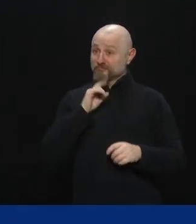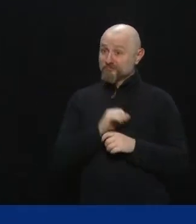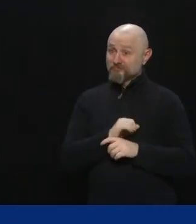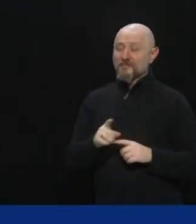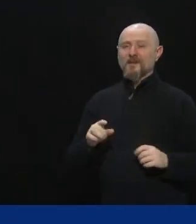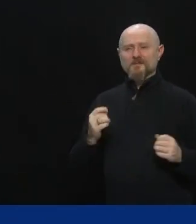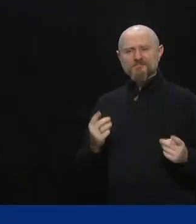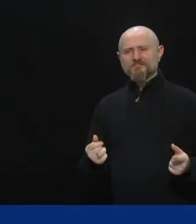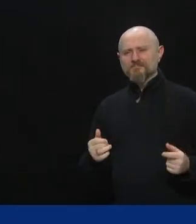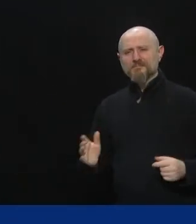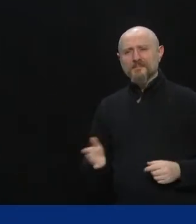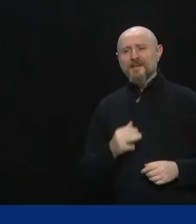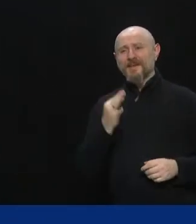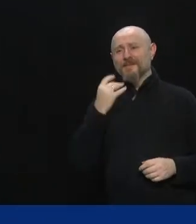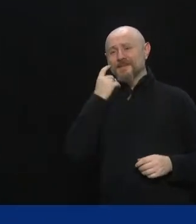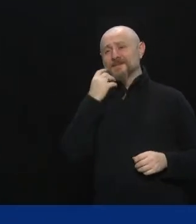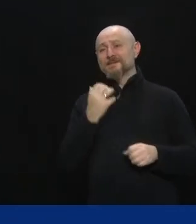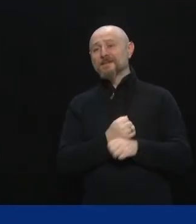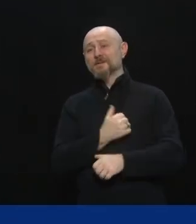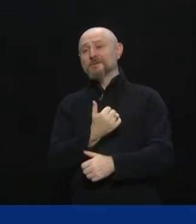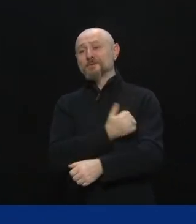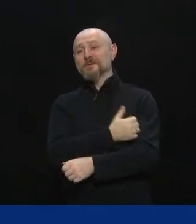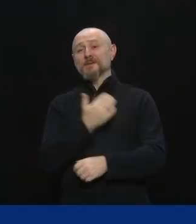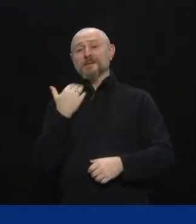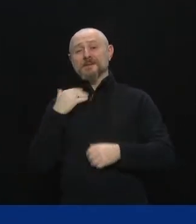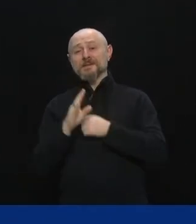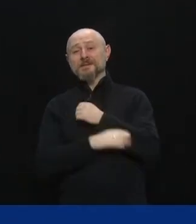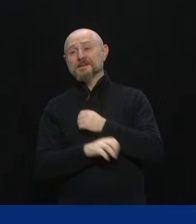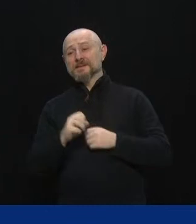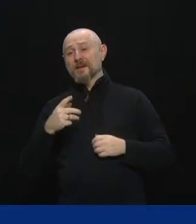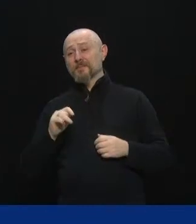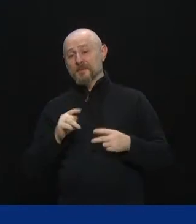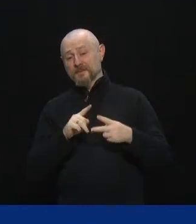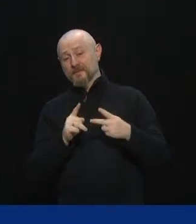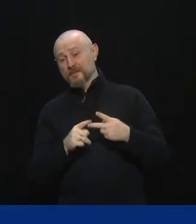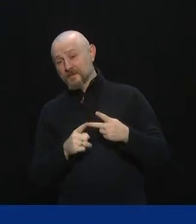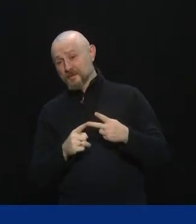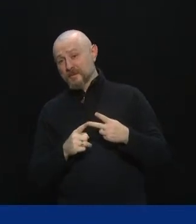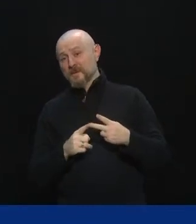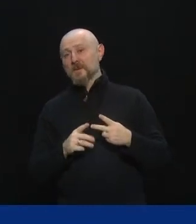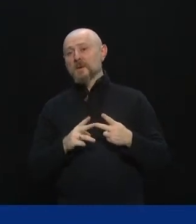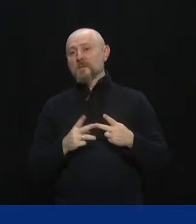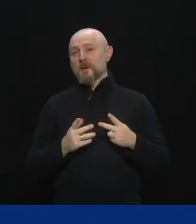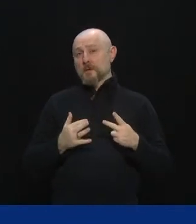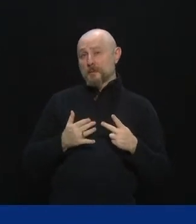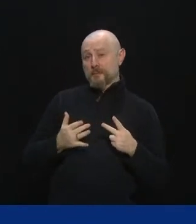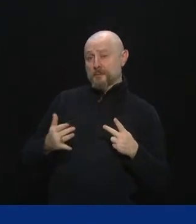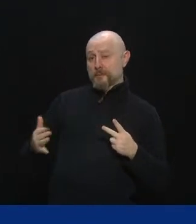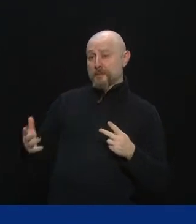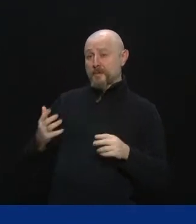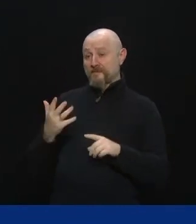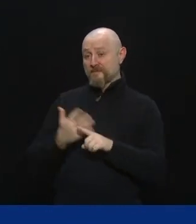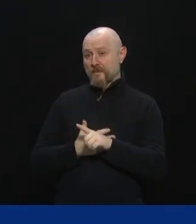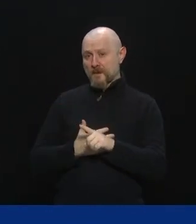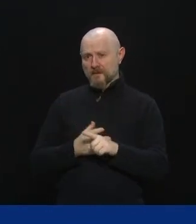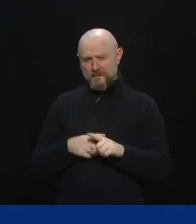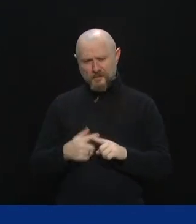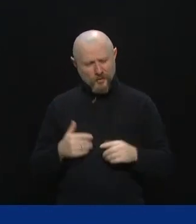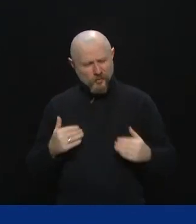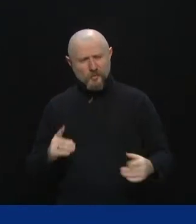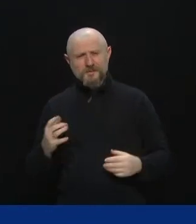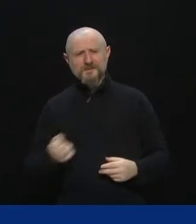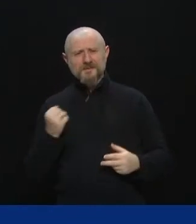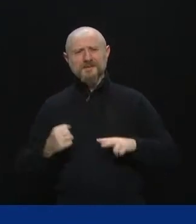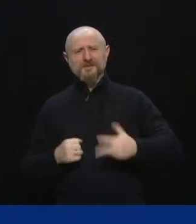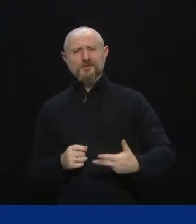boosted in September, you keep track of the dates. On the very first day that you can get it, please do. We have the information on when